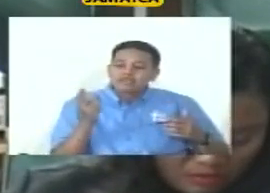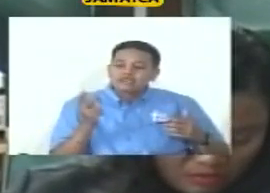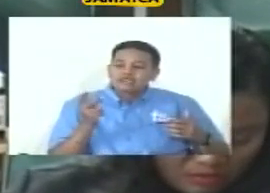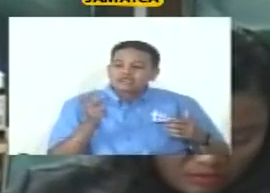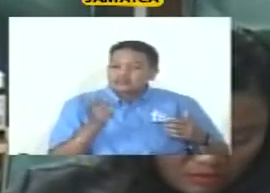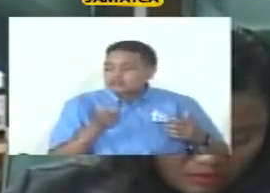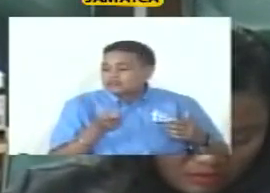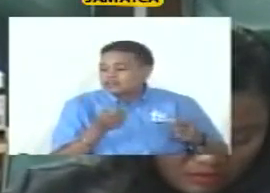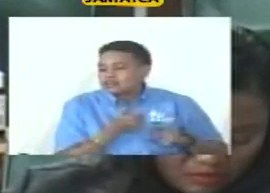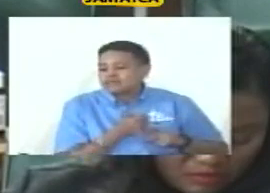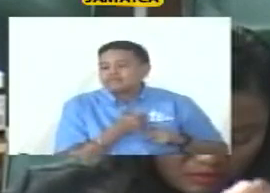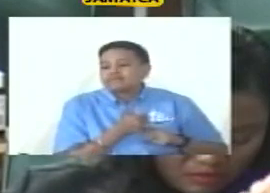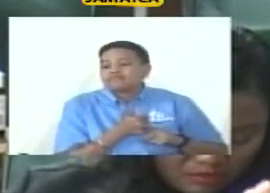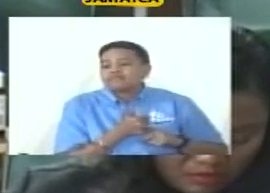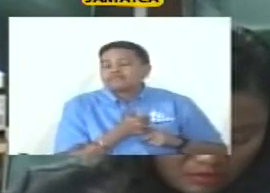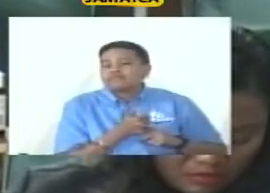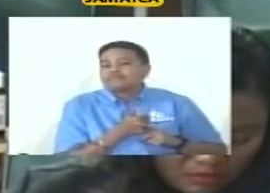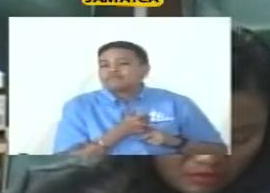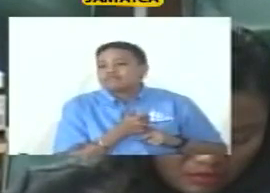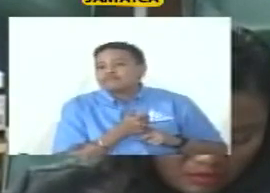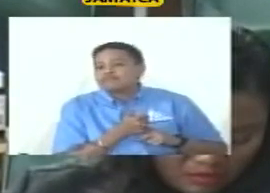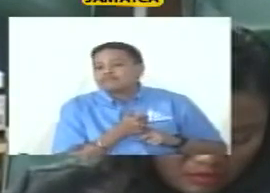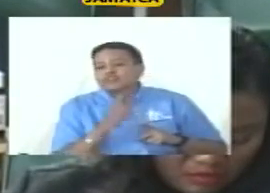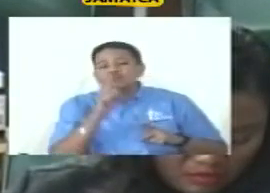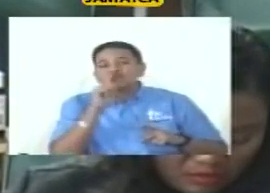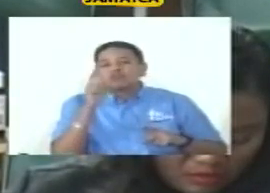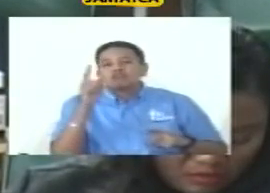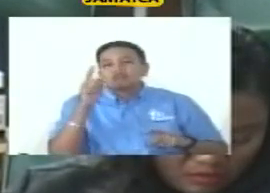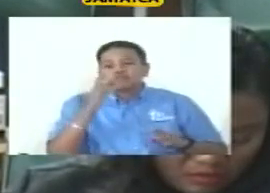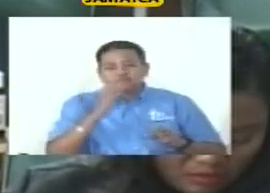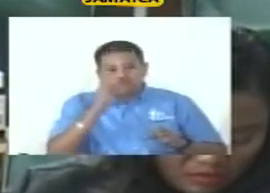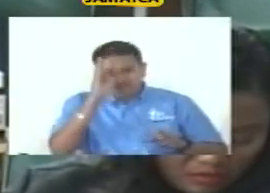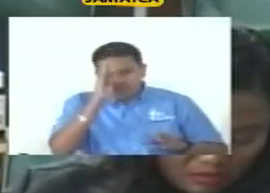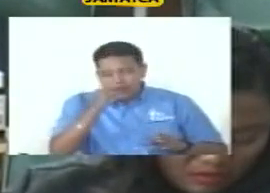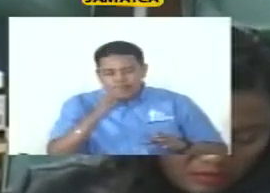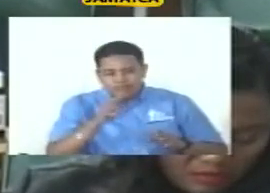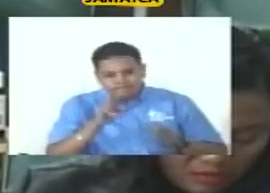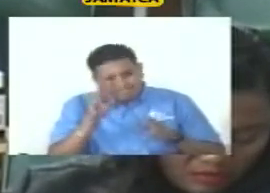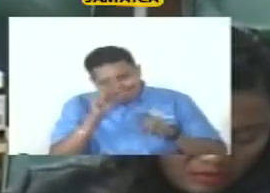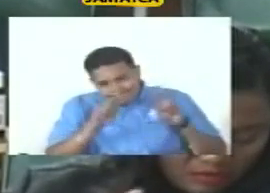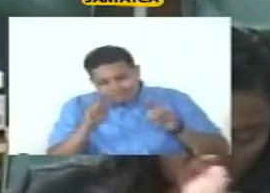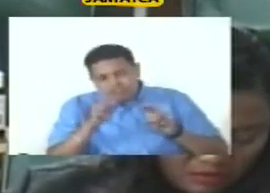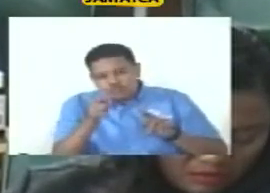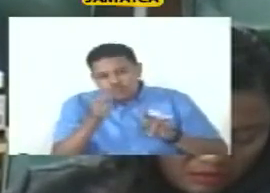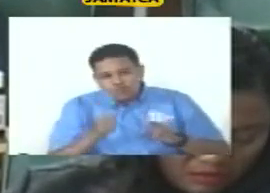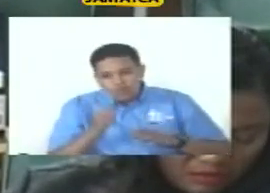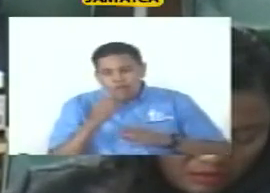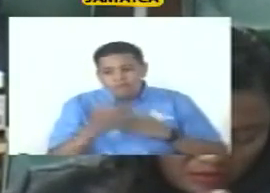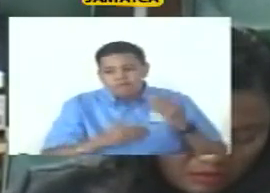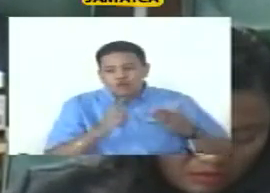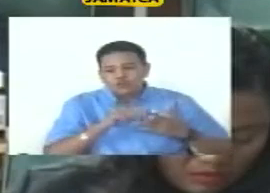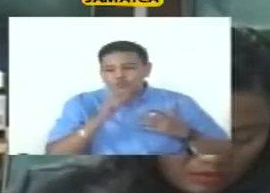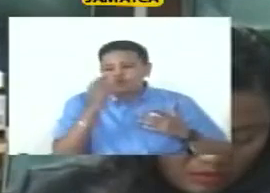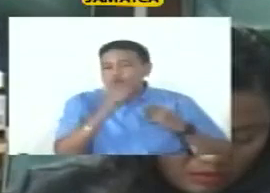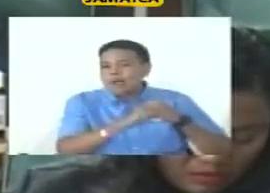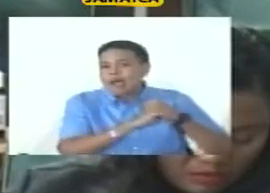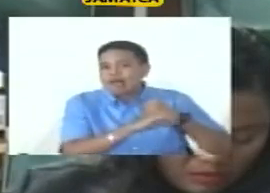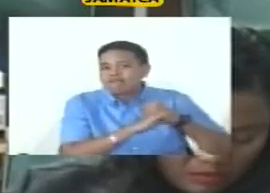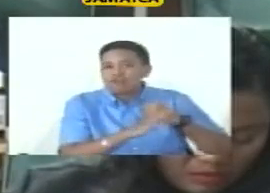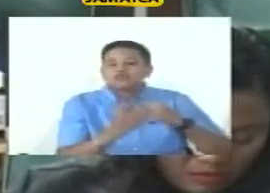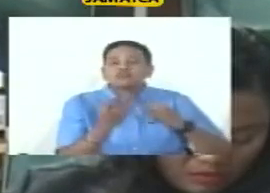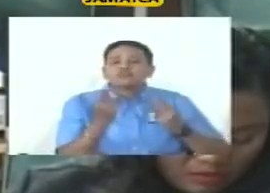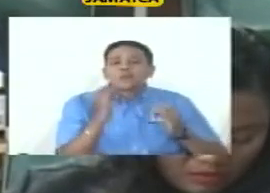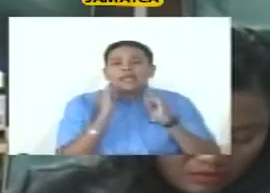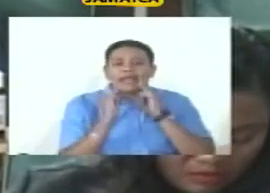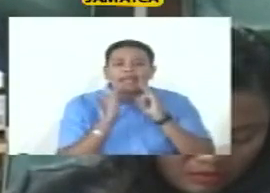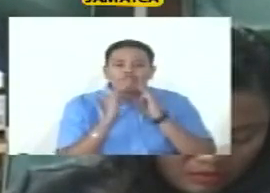the subject of a pure recruitment process. So you would put your advertisements, you do your interviews, and that